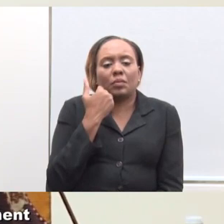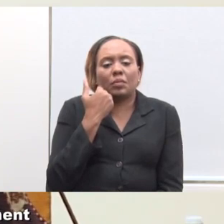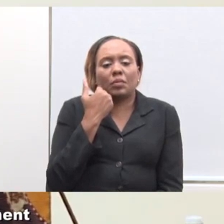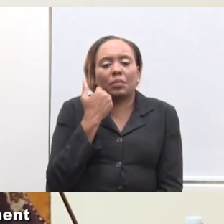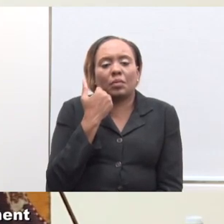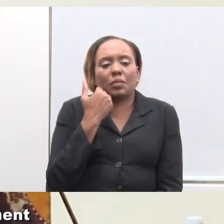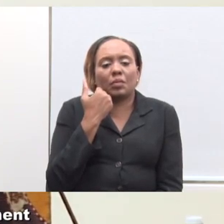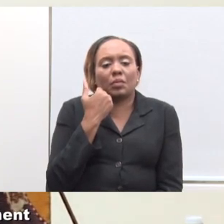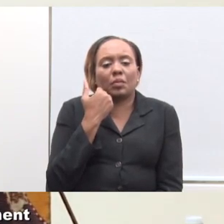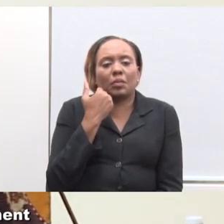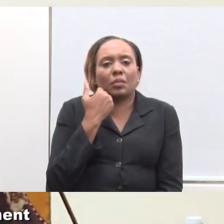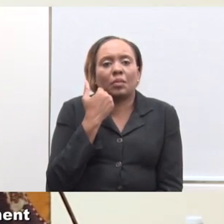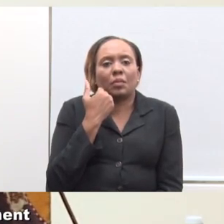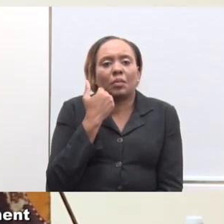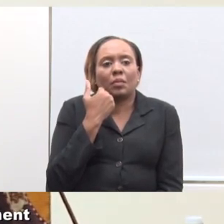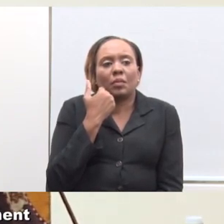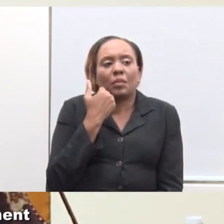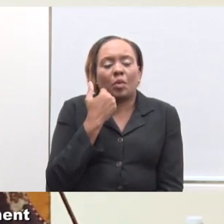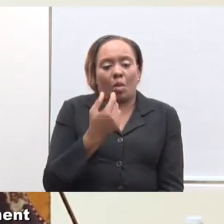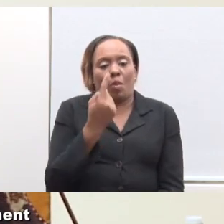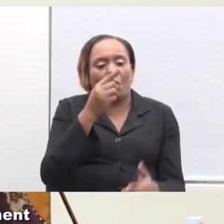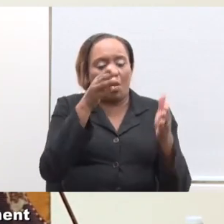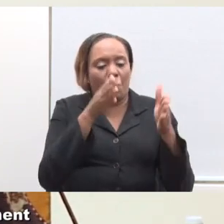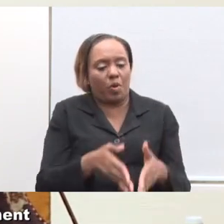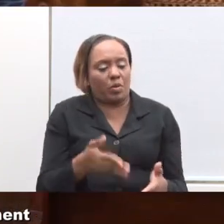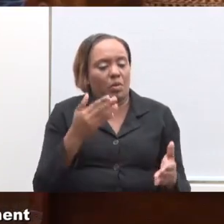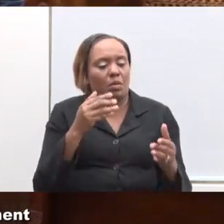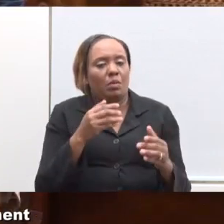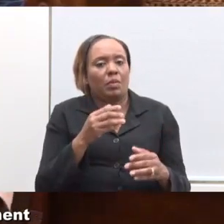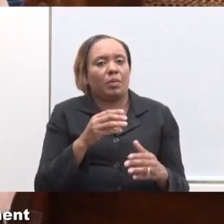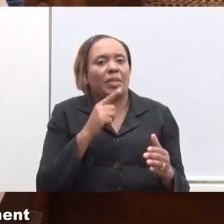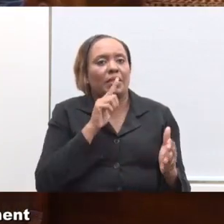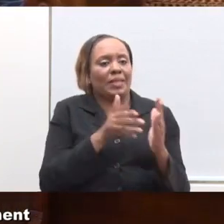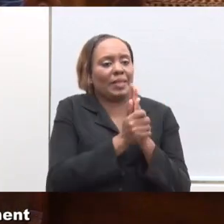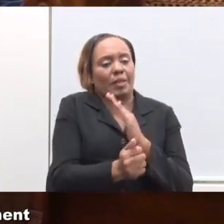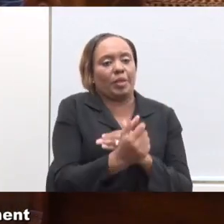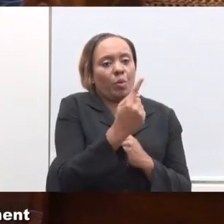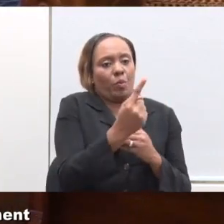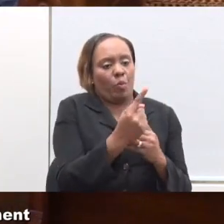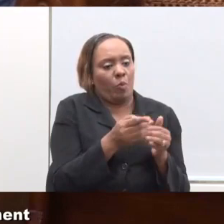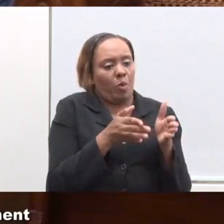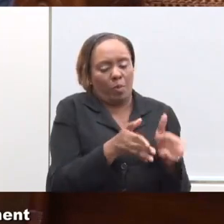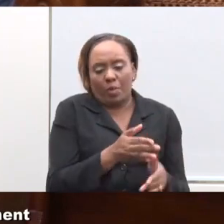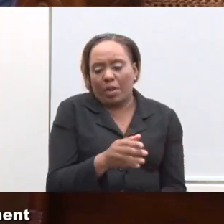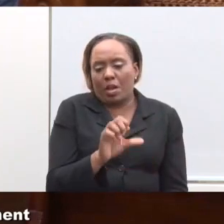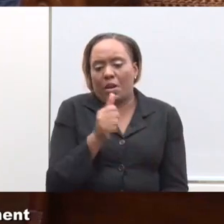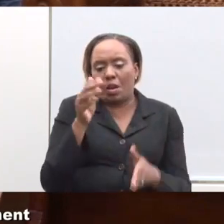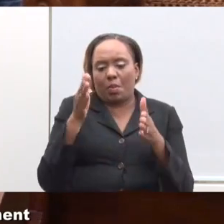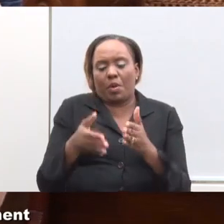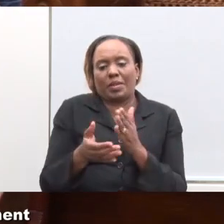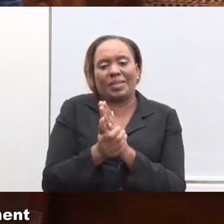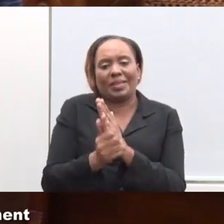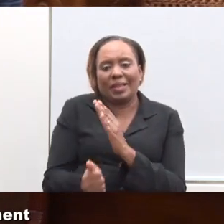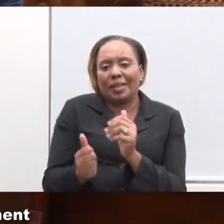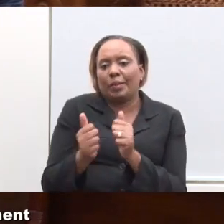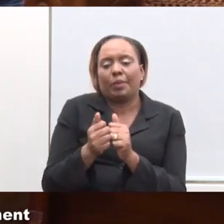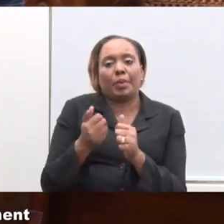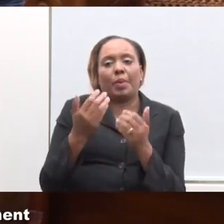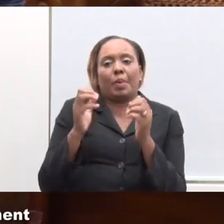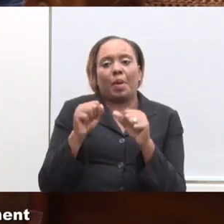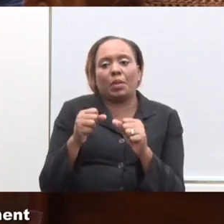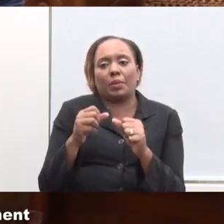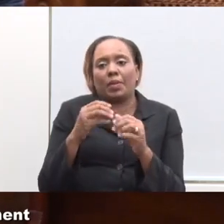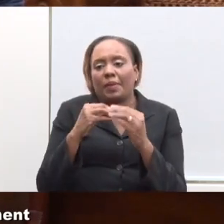to specialize with X, another person in Y, another person in Z, and they then can be able to work out how they work with each